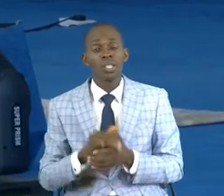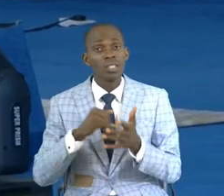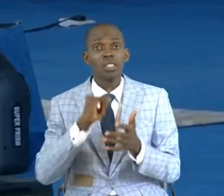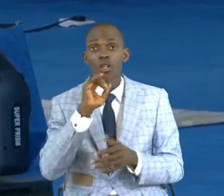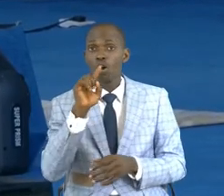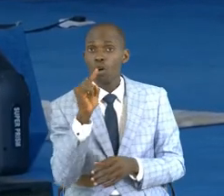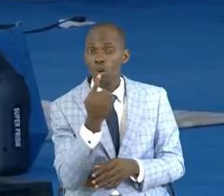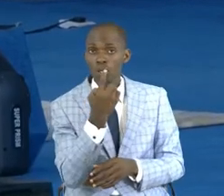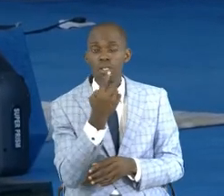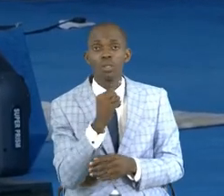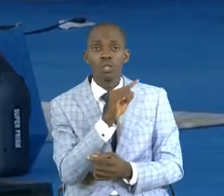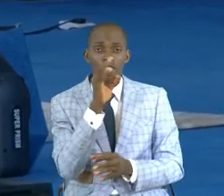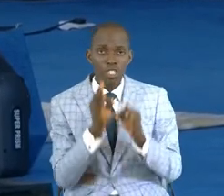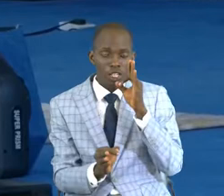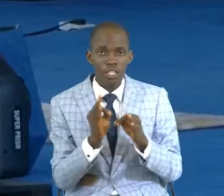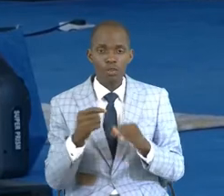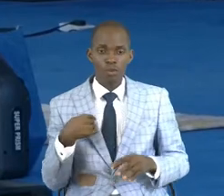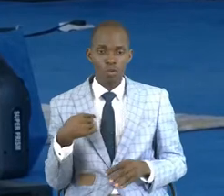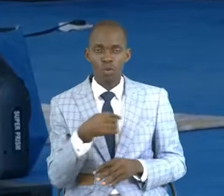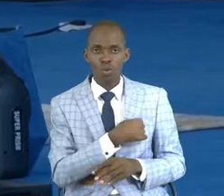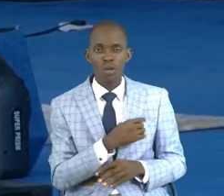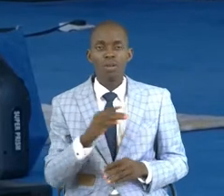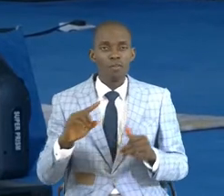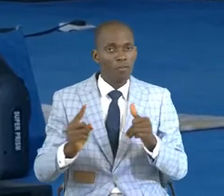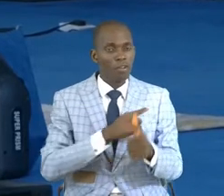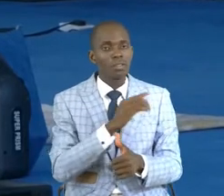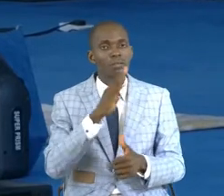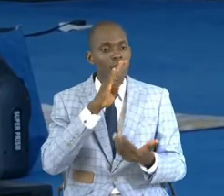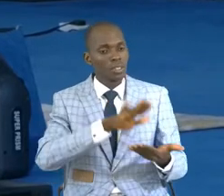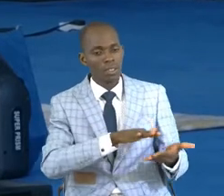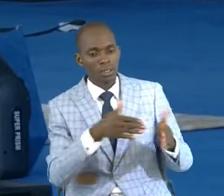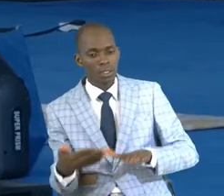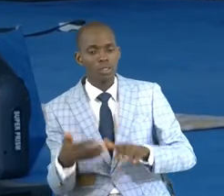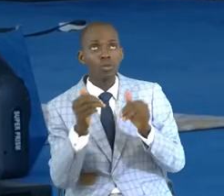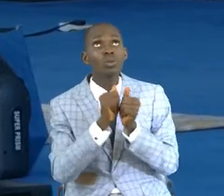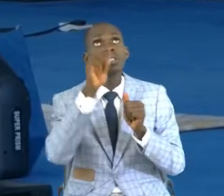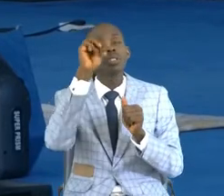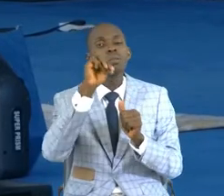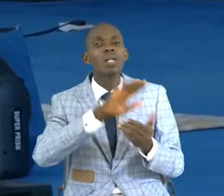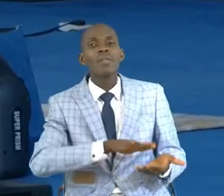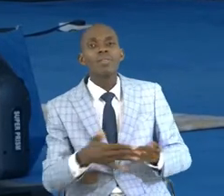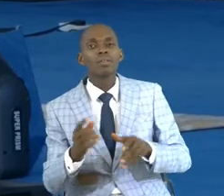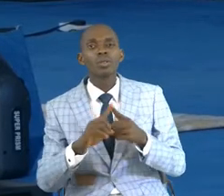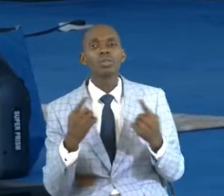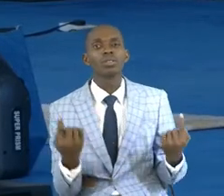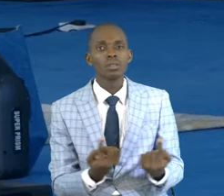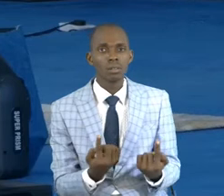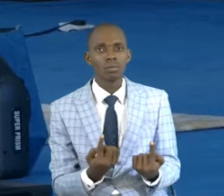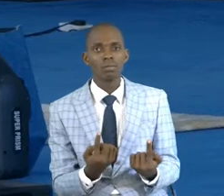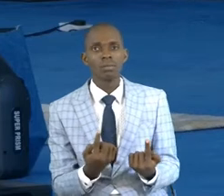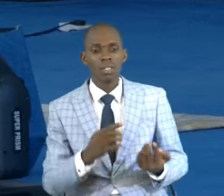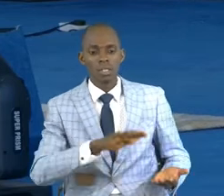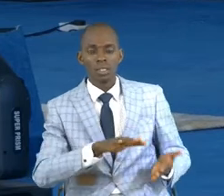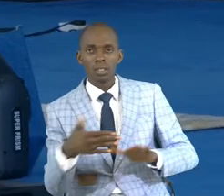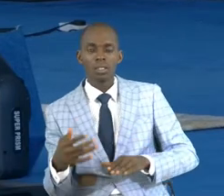if we be dead with Him, dead to sin, dead to